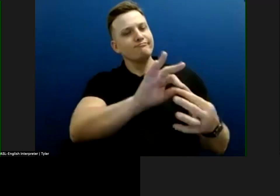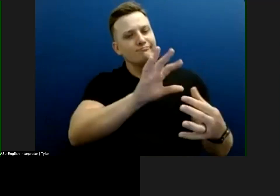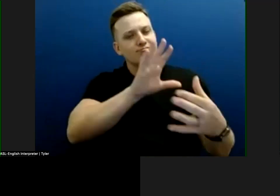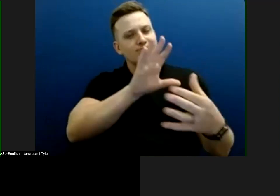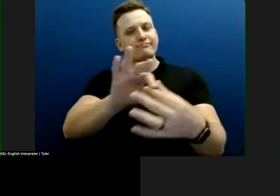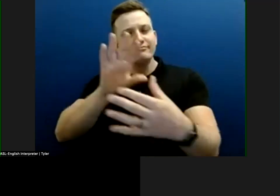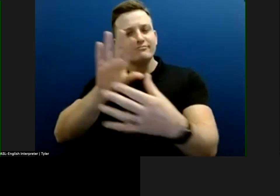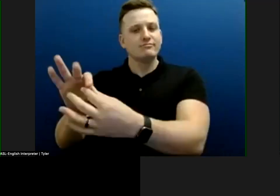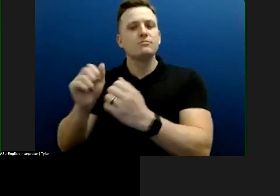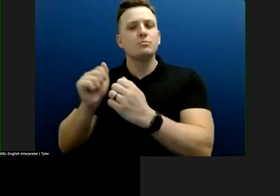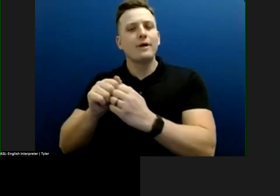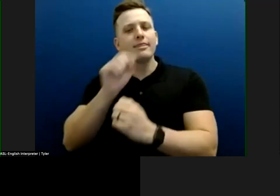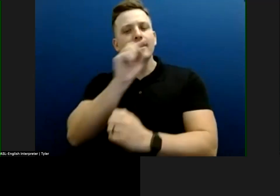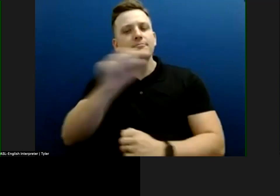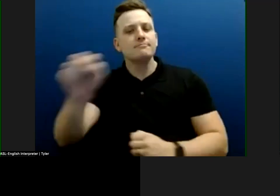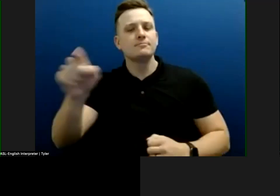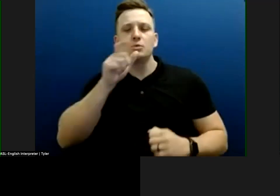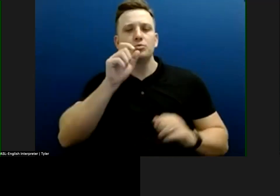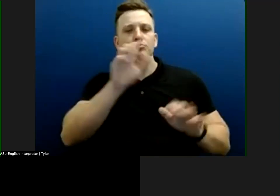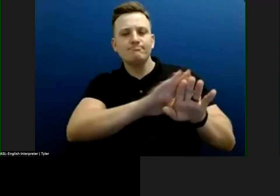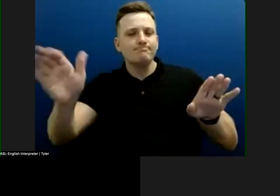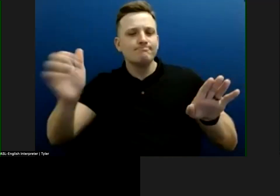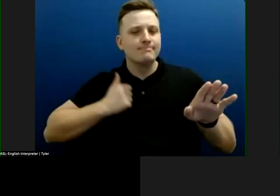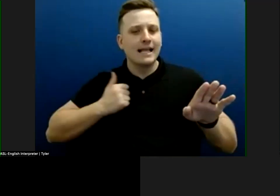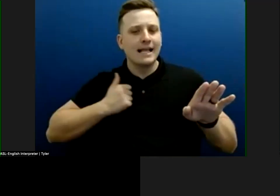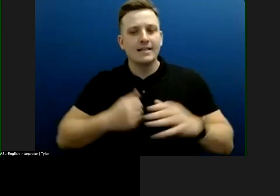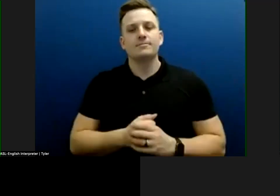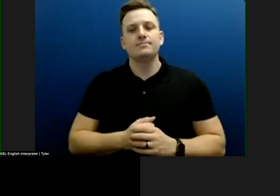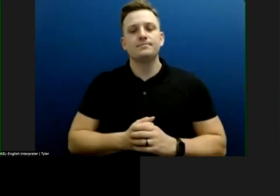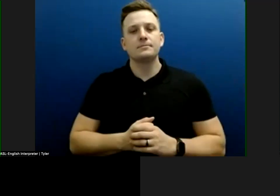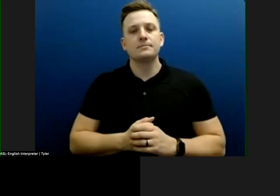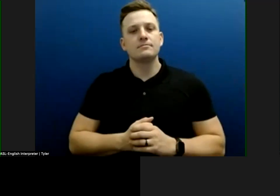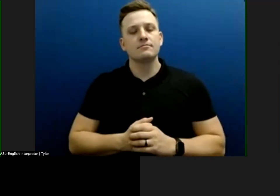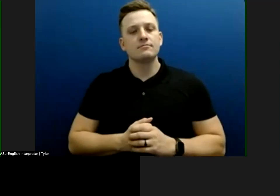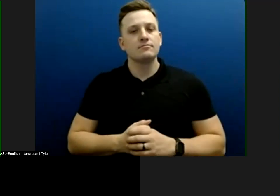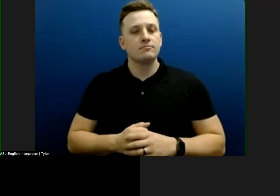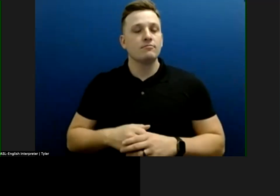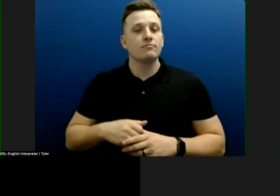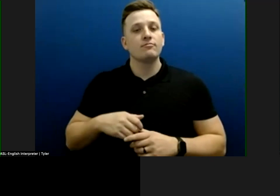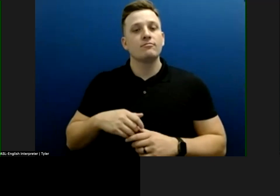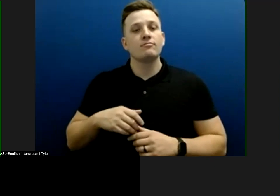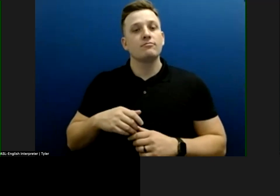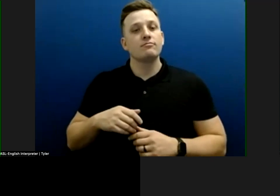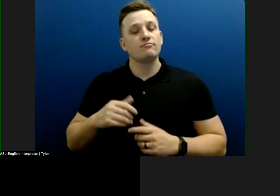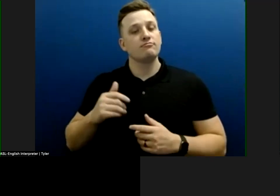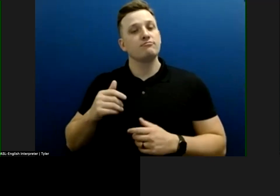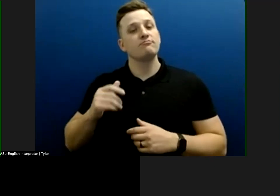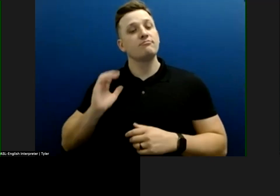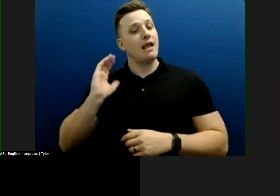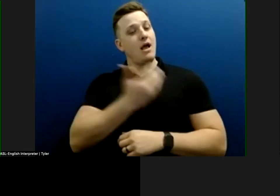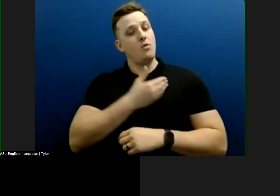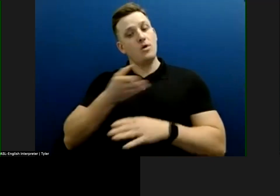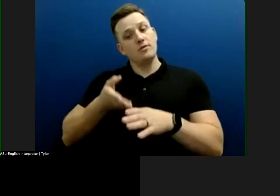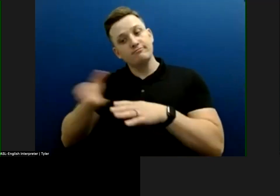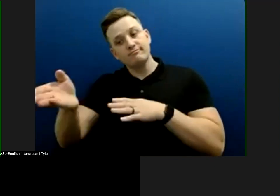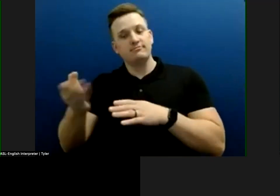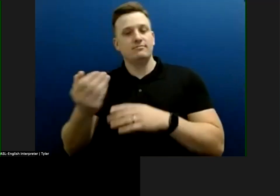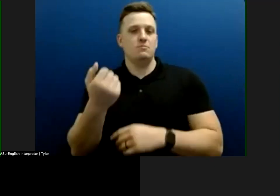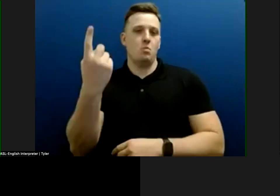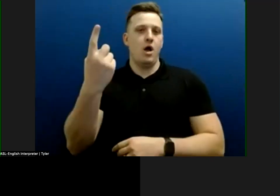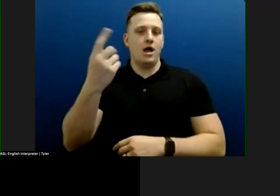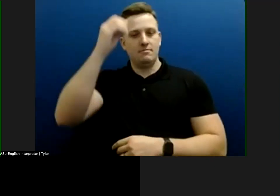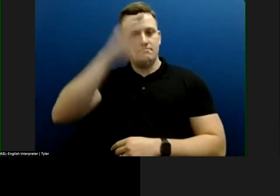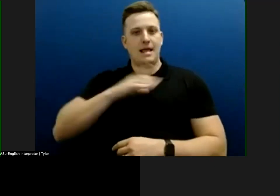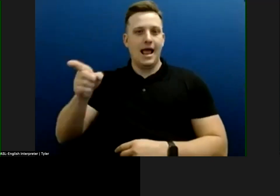in Canada, and one of the towering figures in our field is a man called